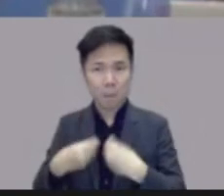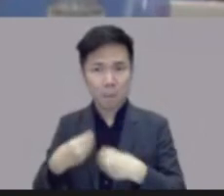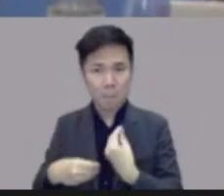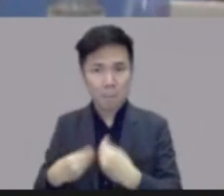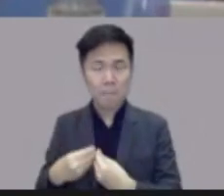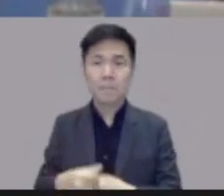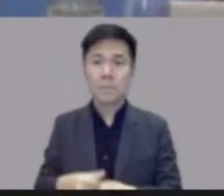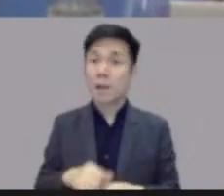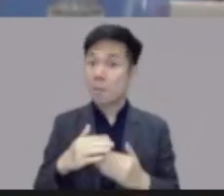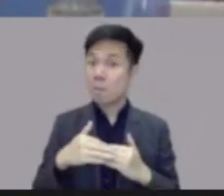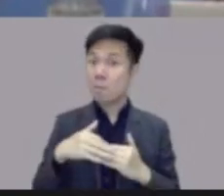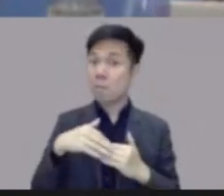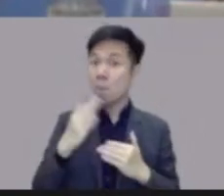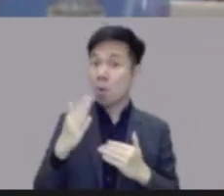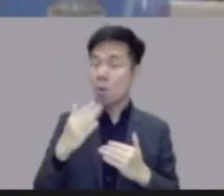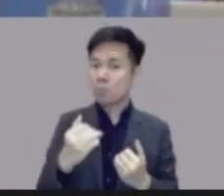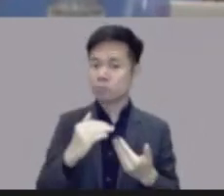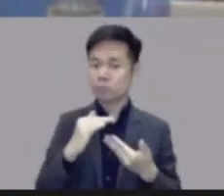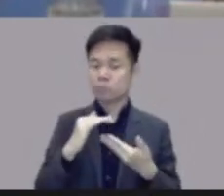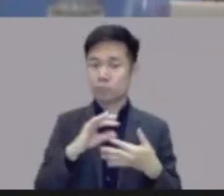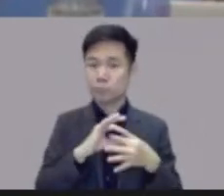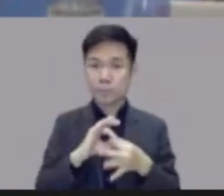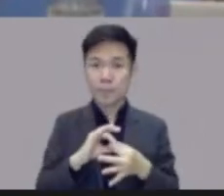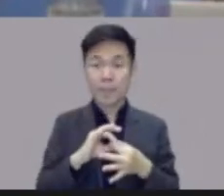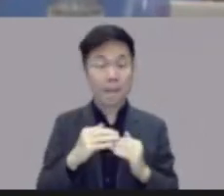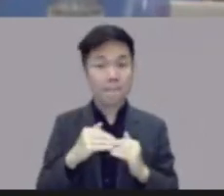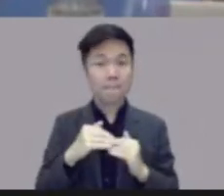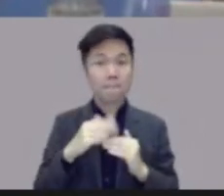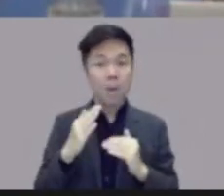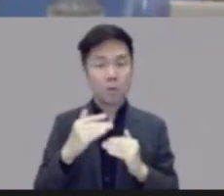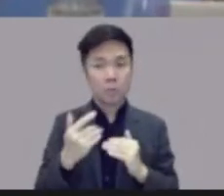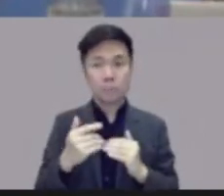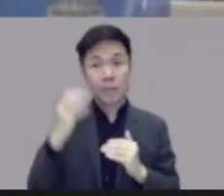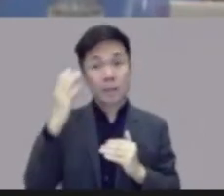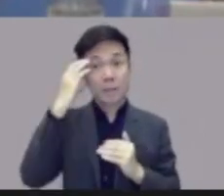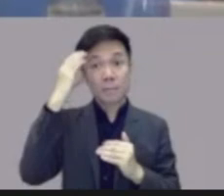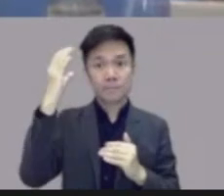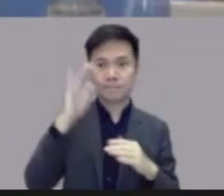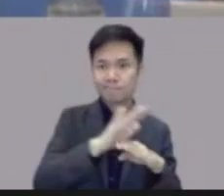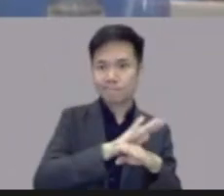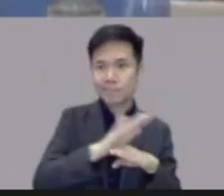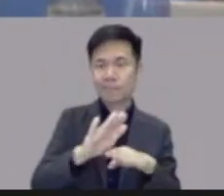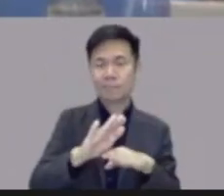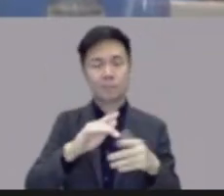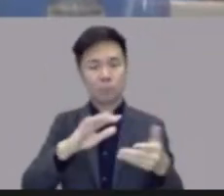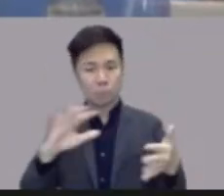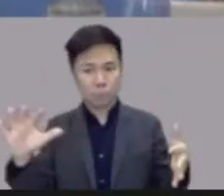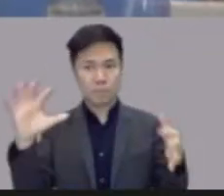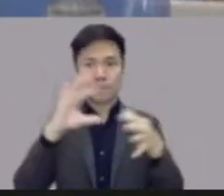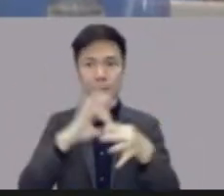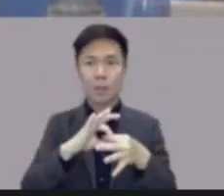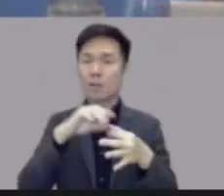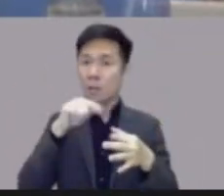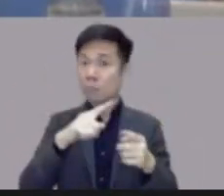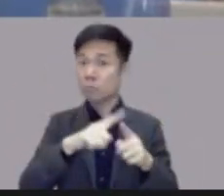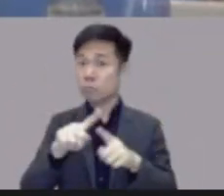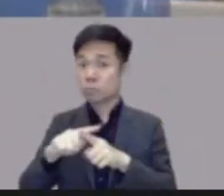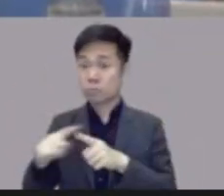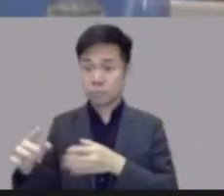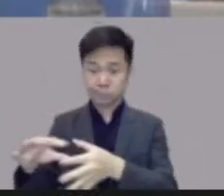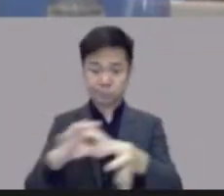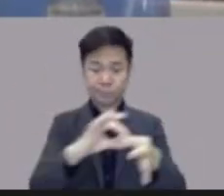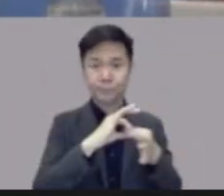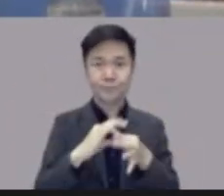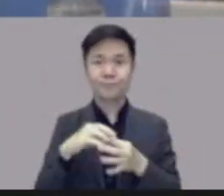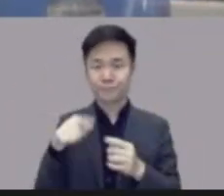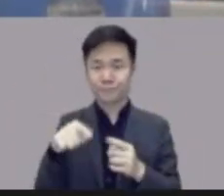cooperation and a reinvigorated multilateralism are critical paths for advancing progress in fact in